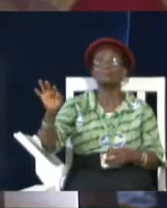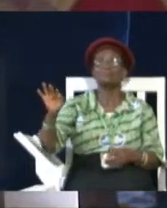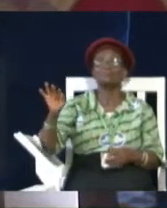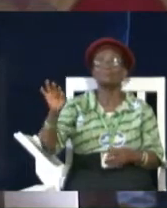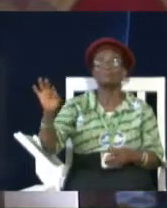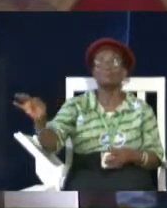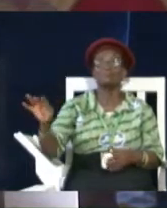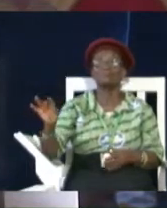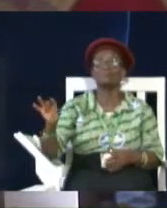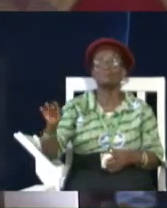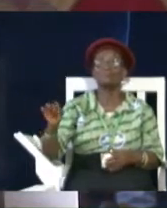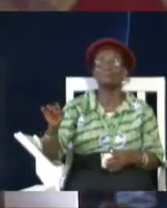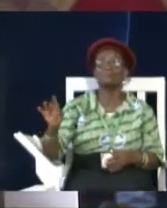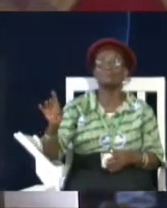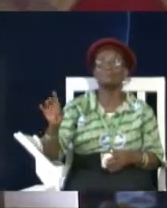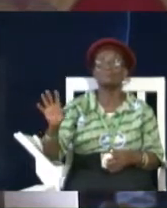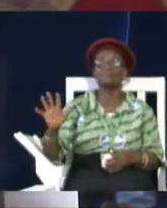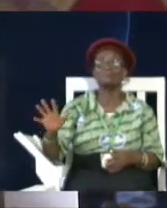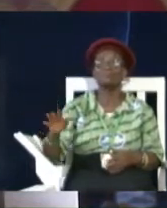South Korea